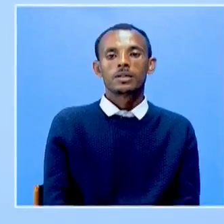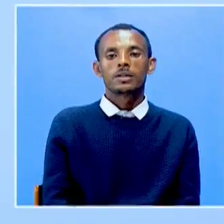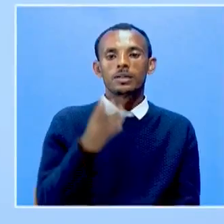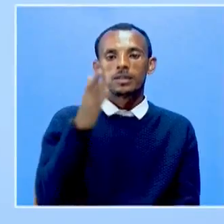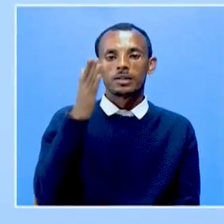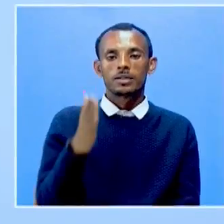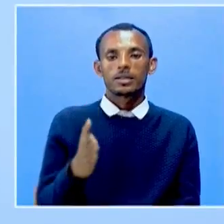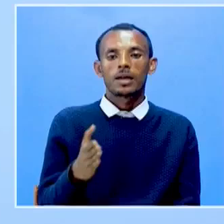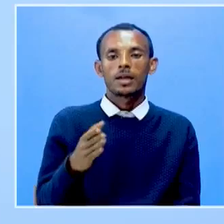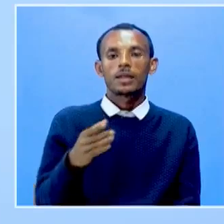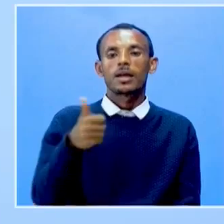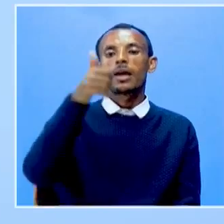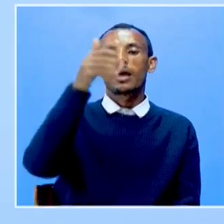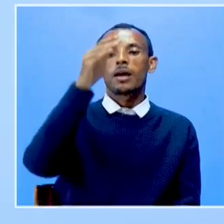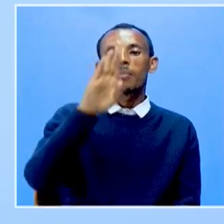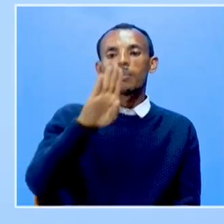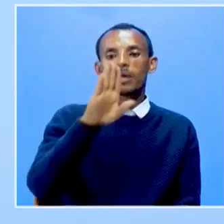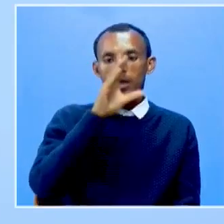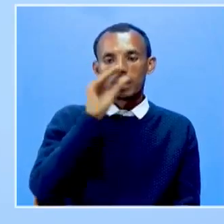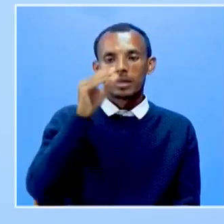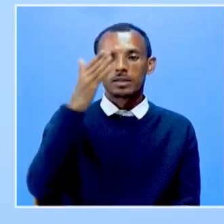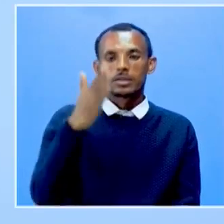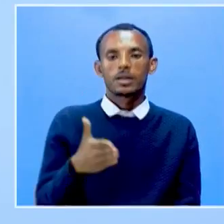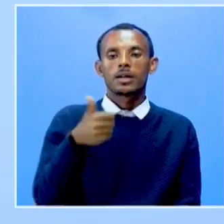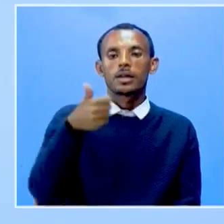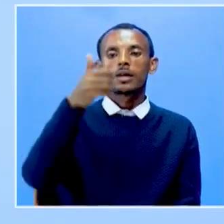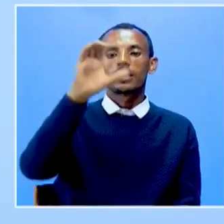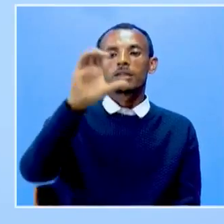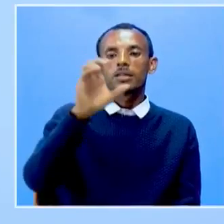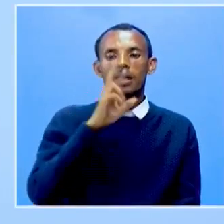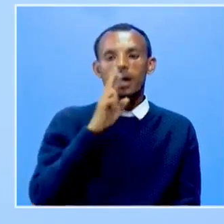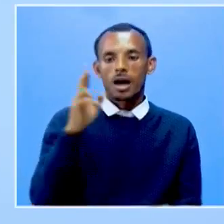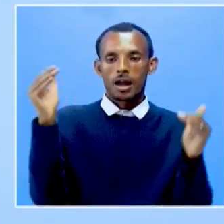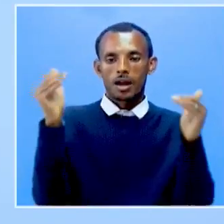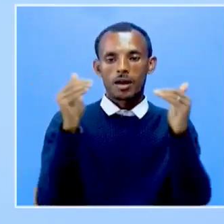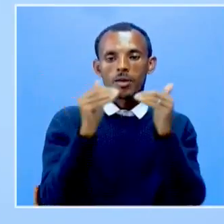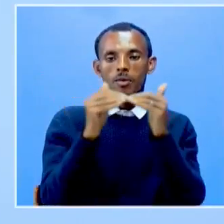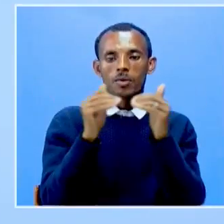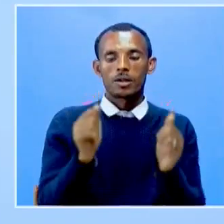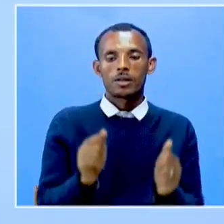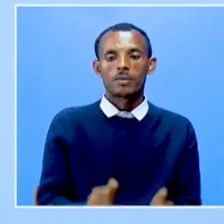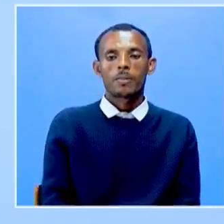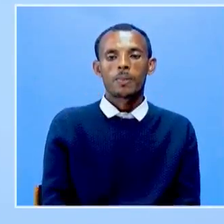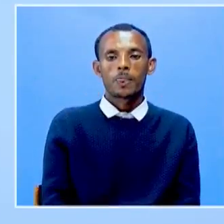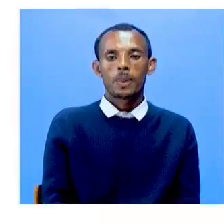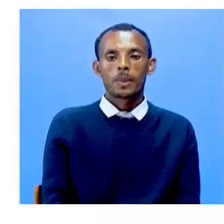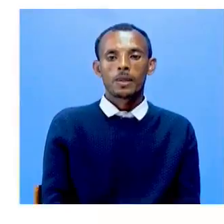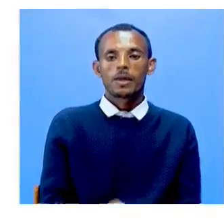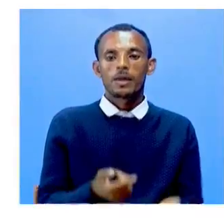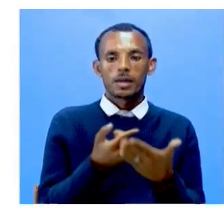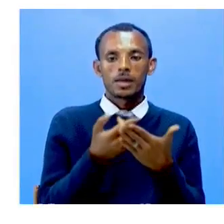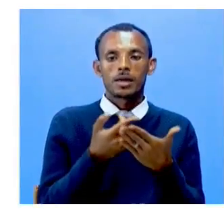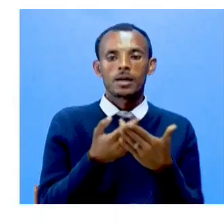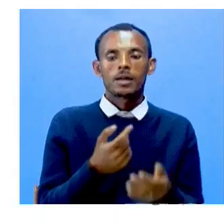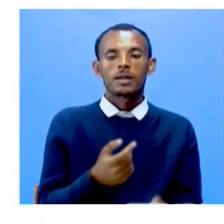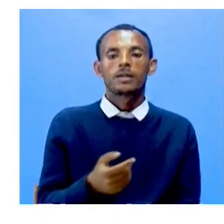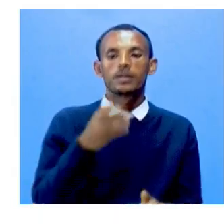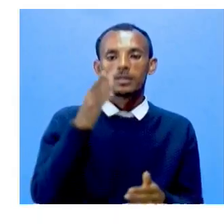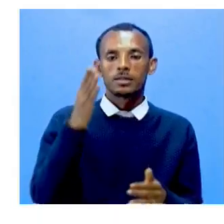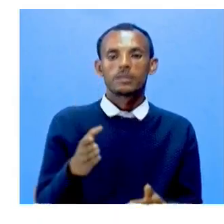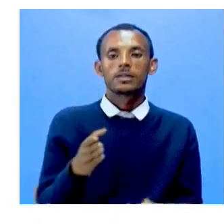side AB and side AC are congruent. So here,